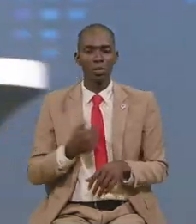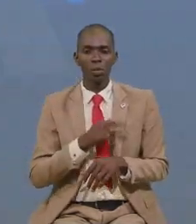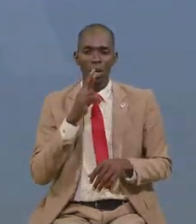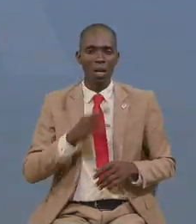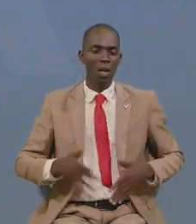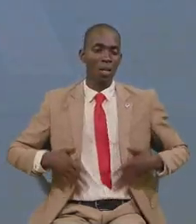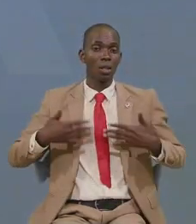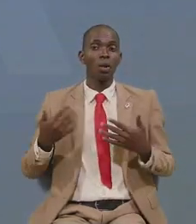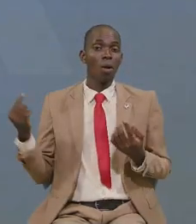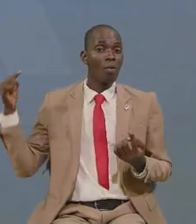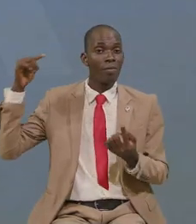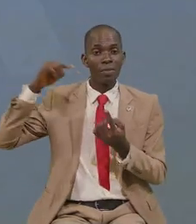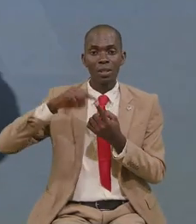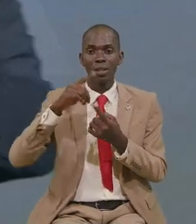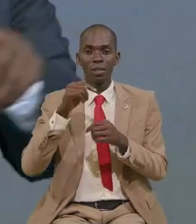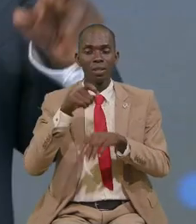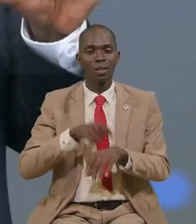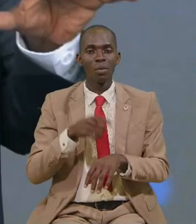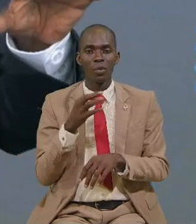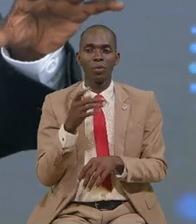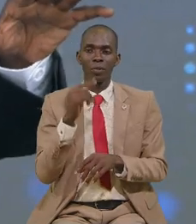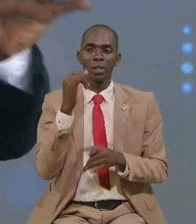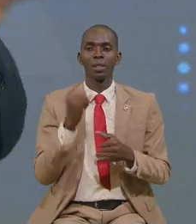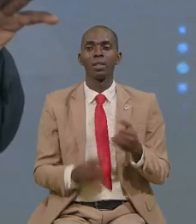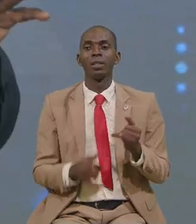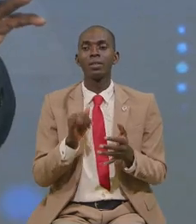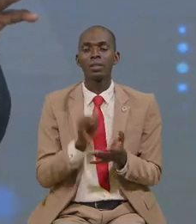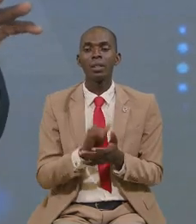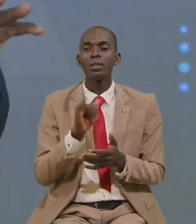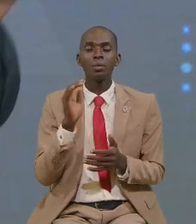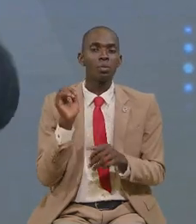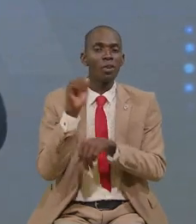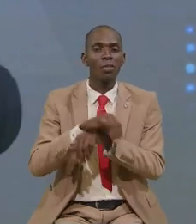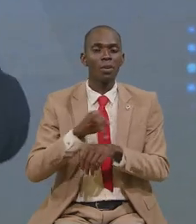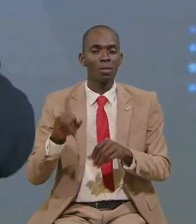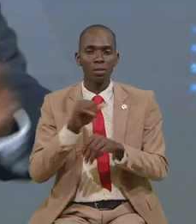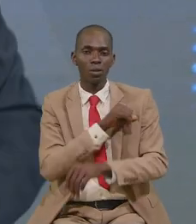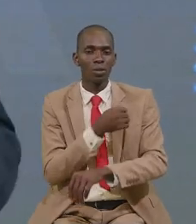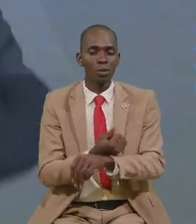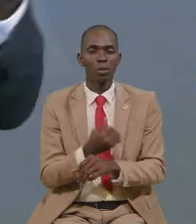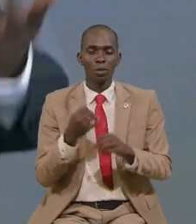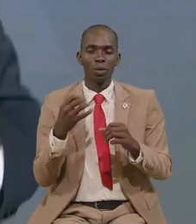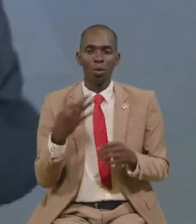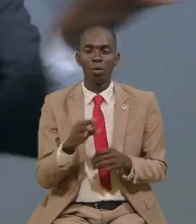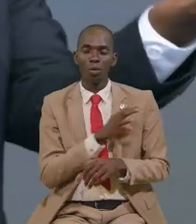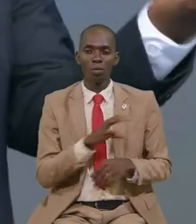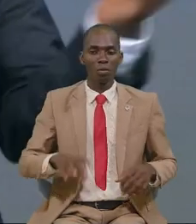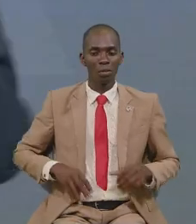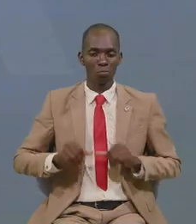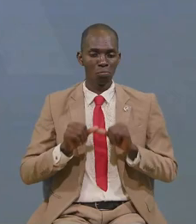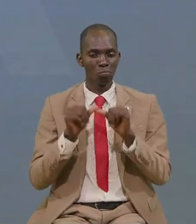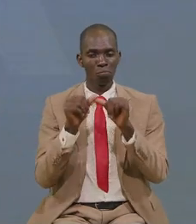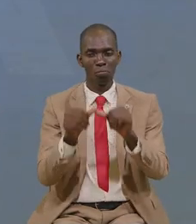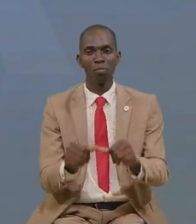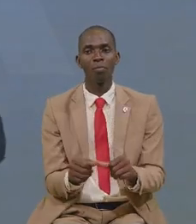the time of the end, that prevailing authority of Christ continues. Then cometh